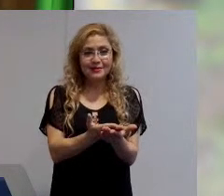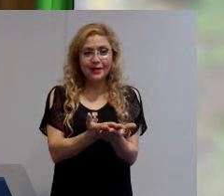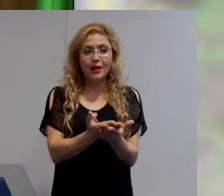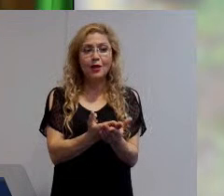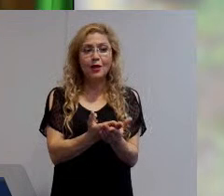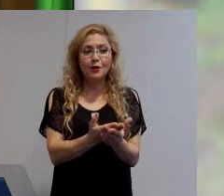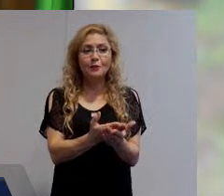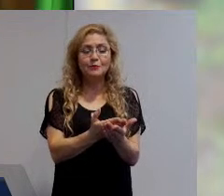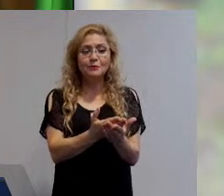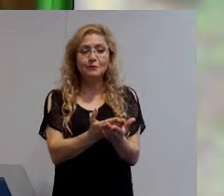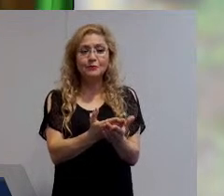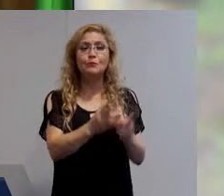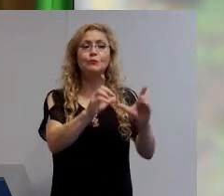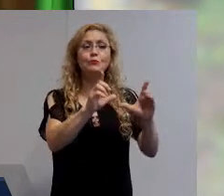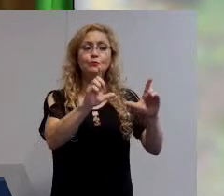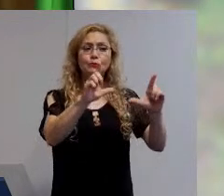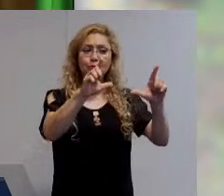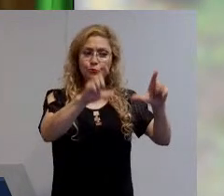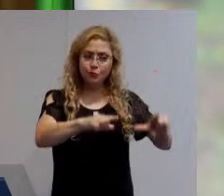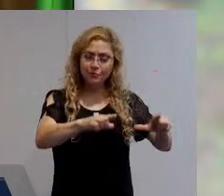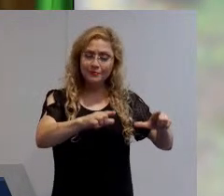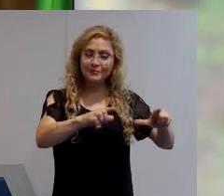first